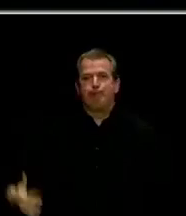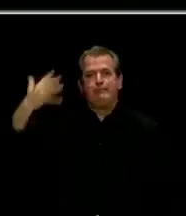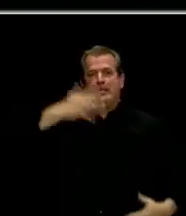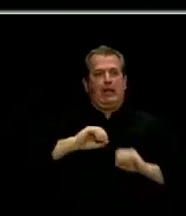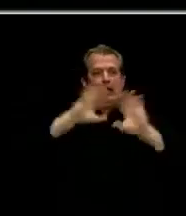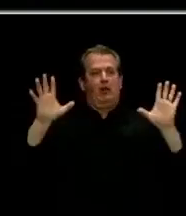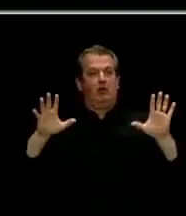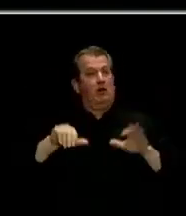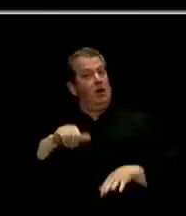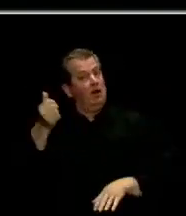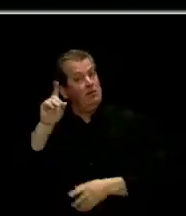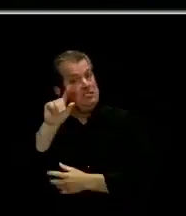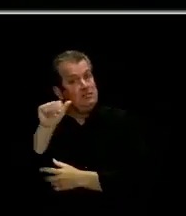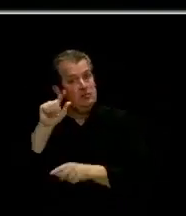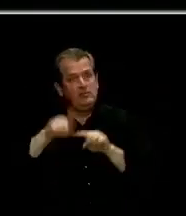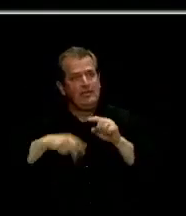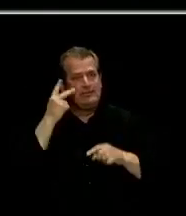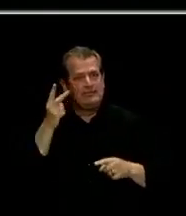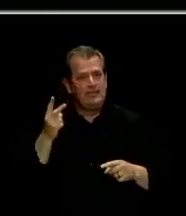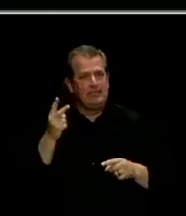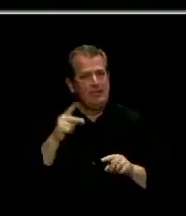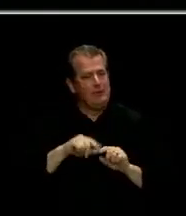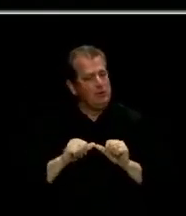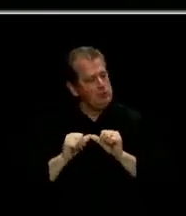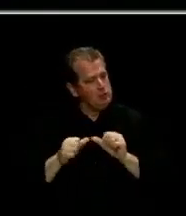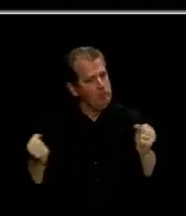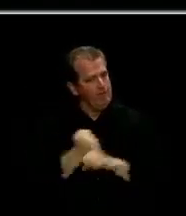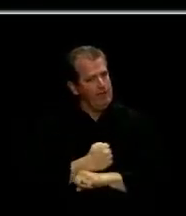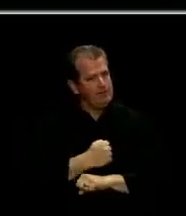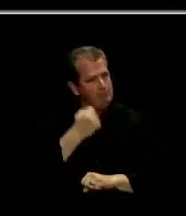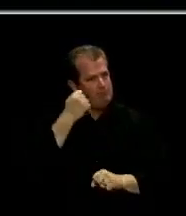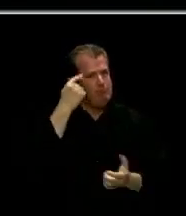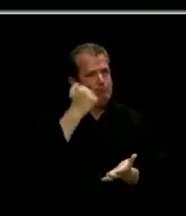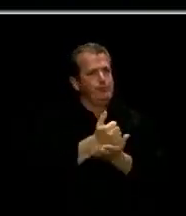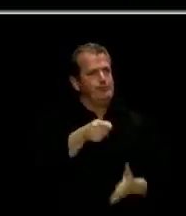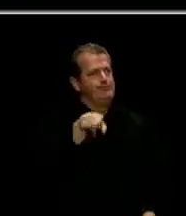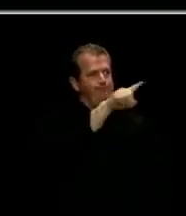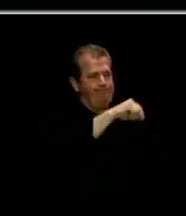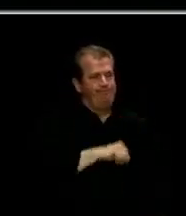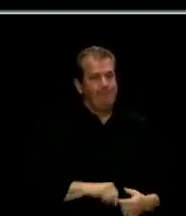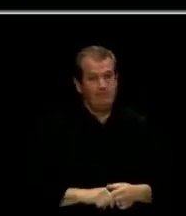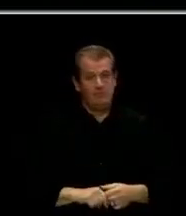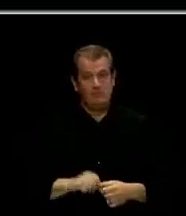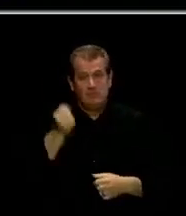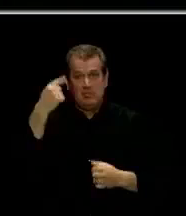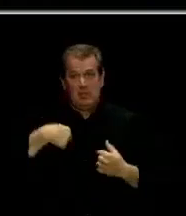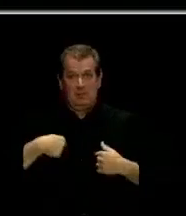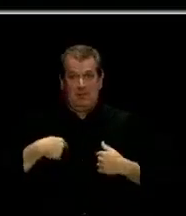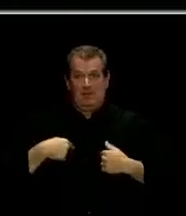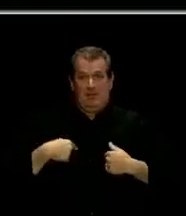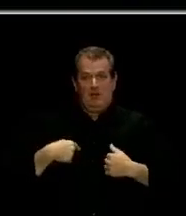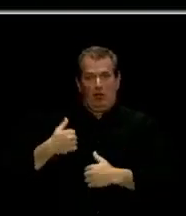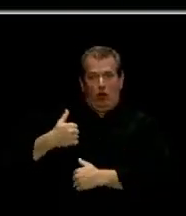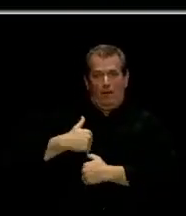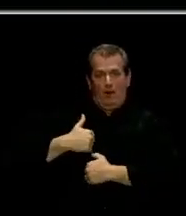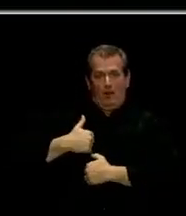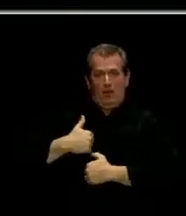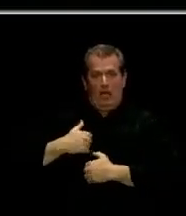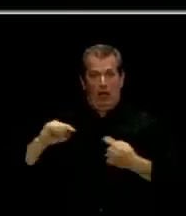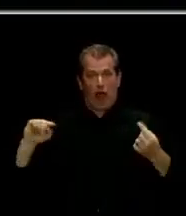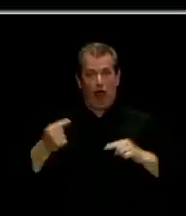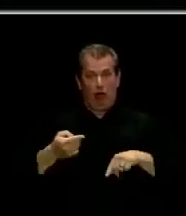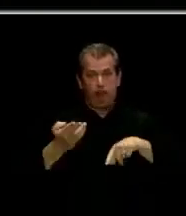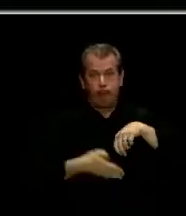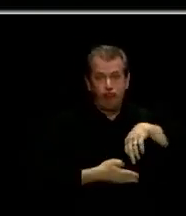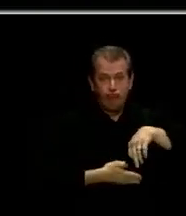unseen, but the fight continues. You see, when I got injured, I had people I didn't know